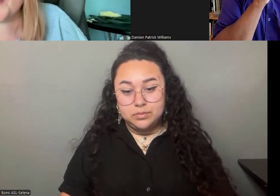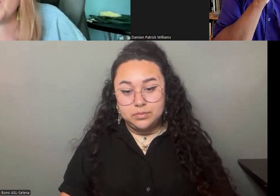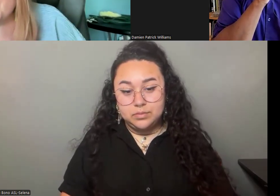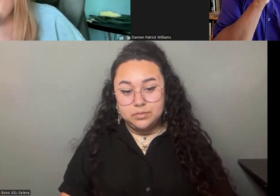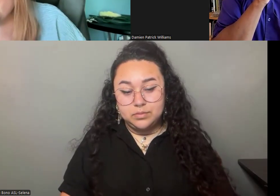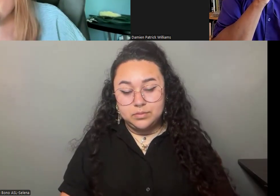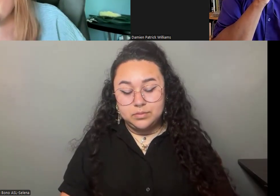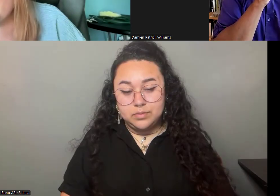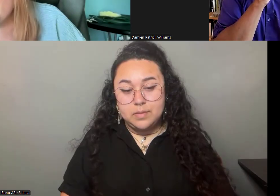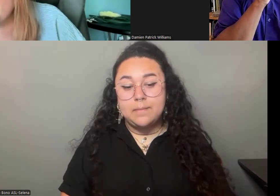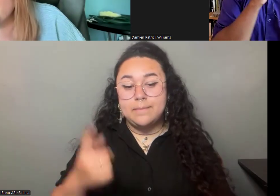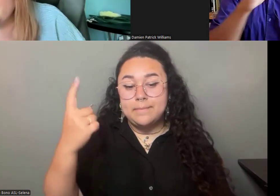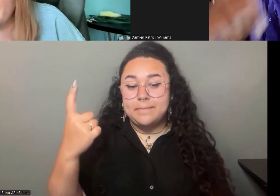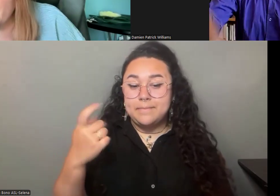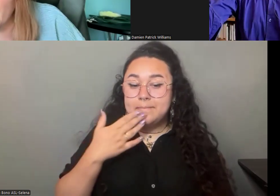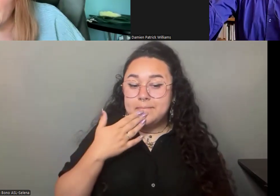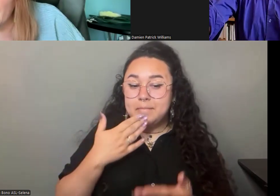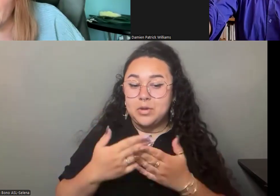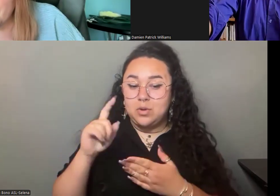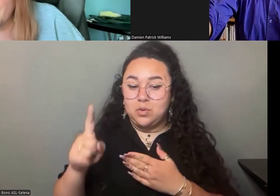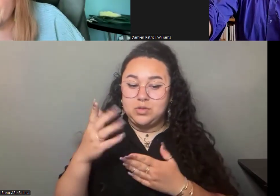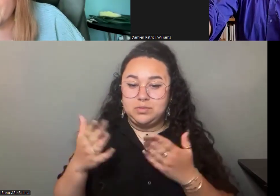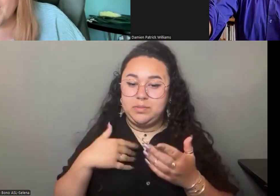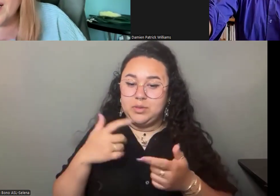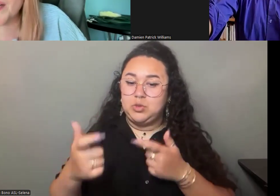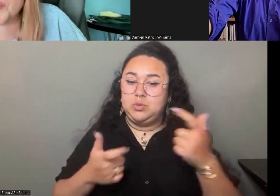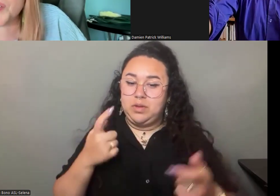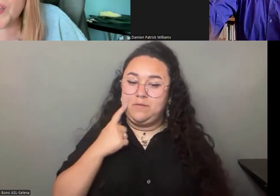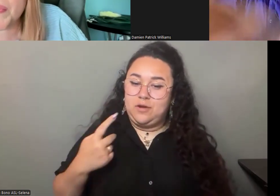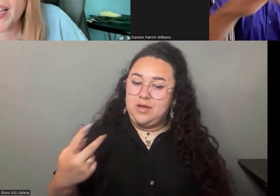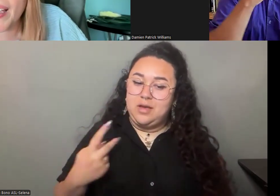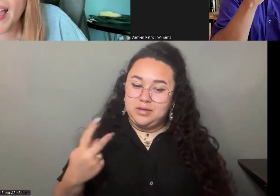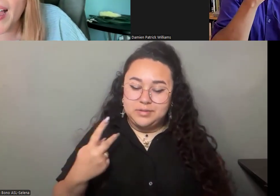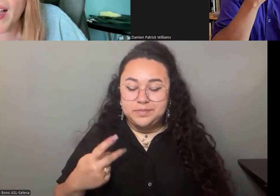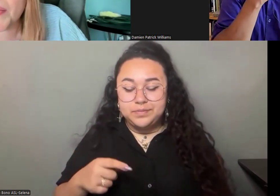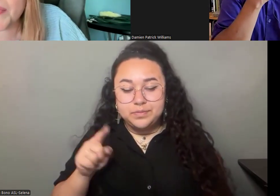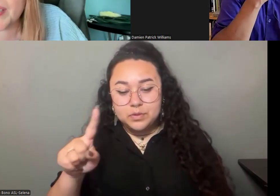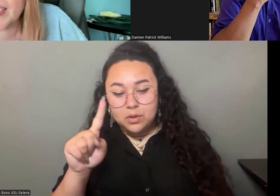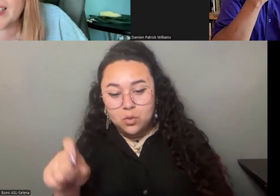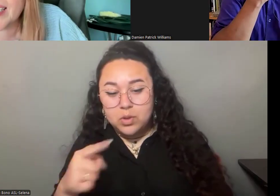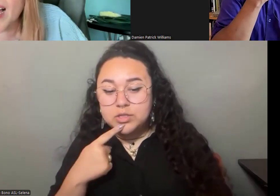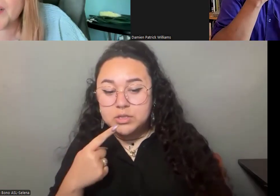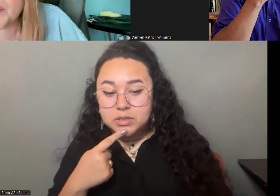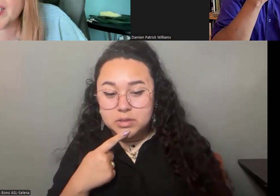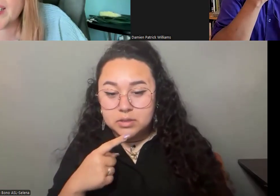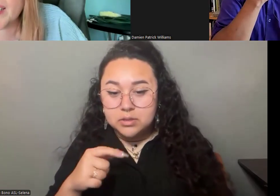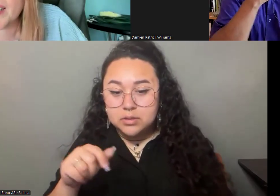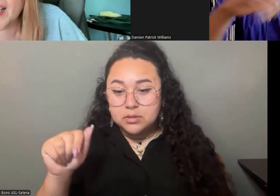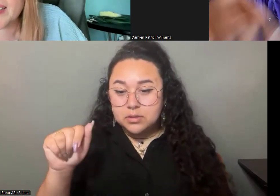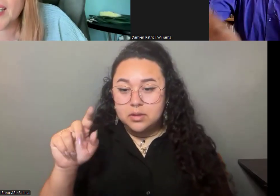There's a good question here, but it might be too big for us, Damien. So this one by